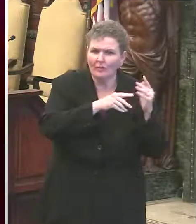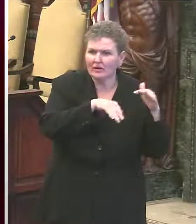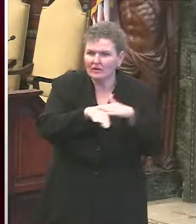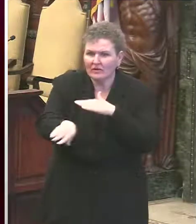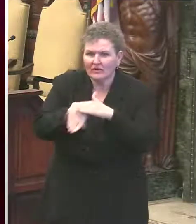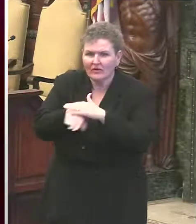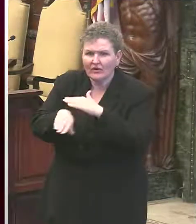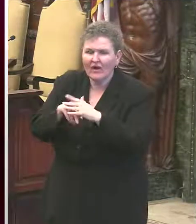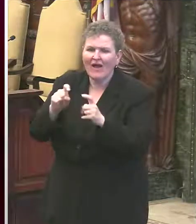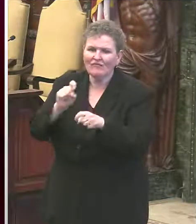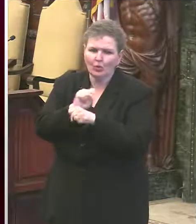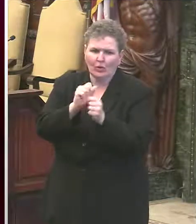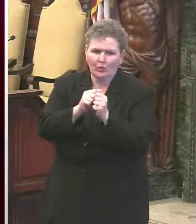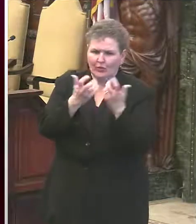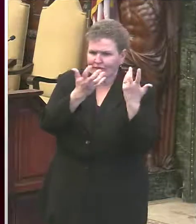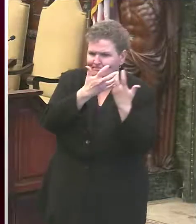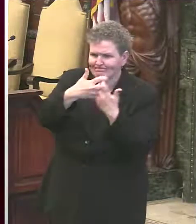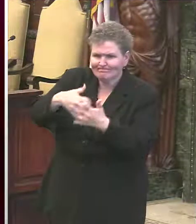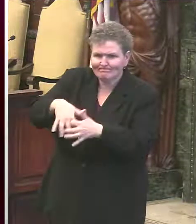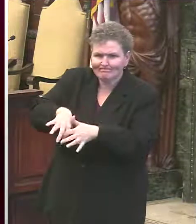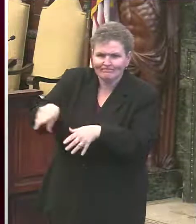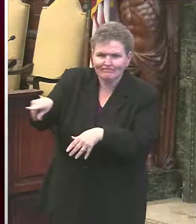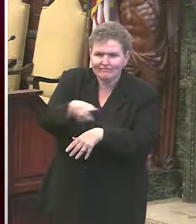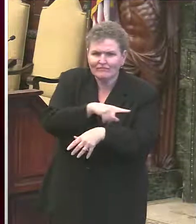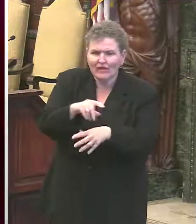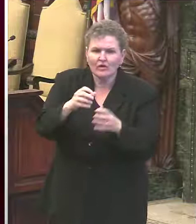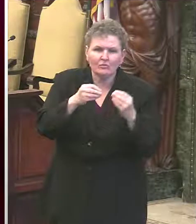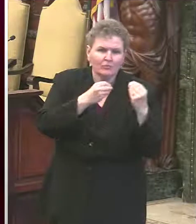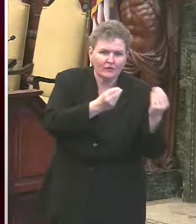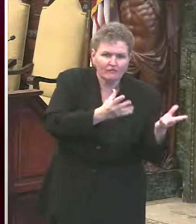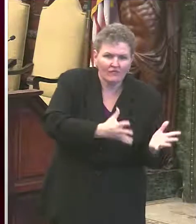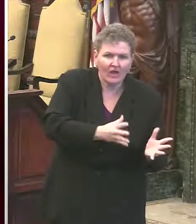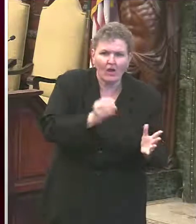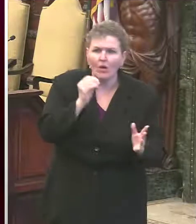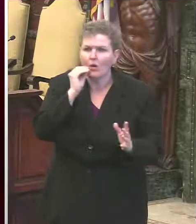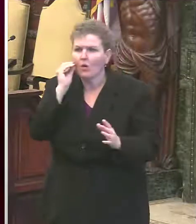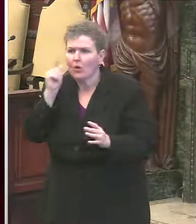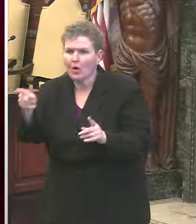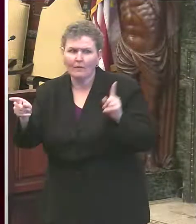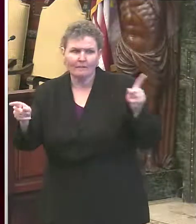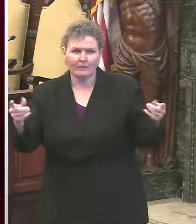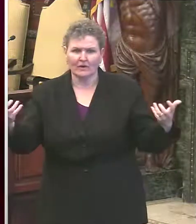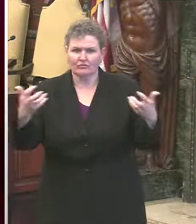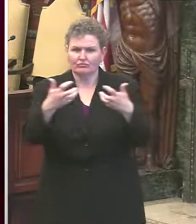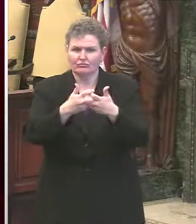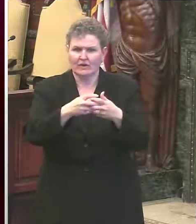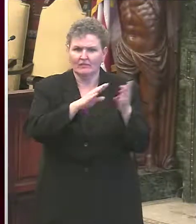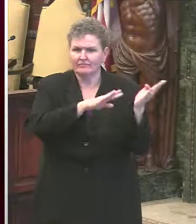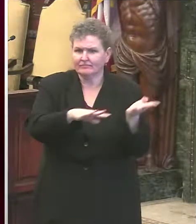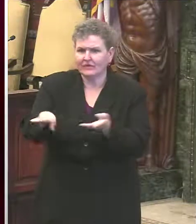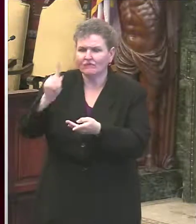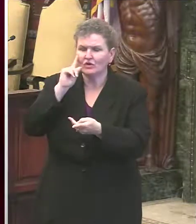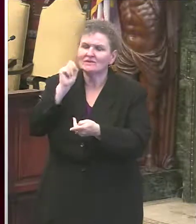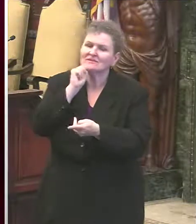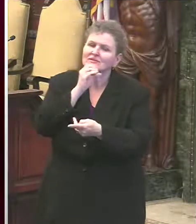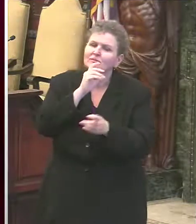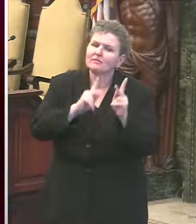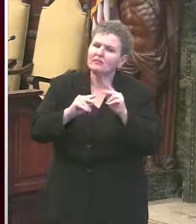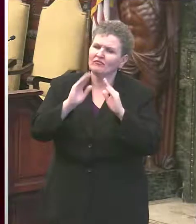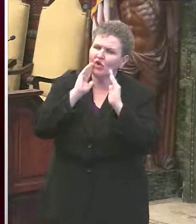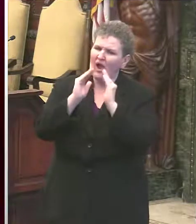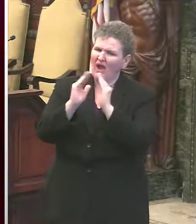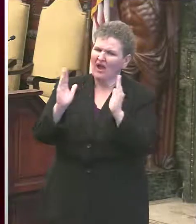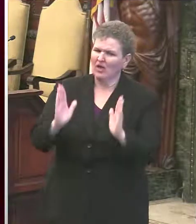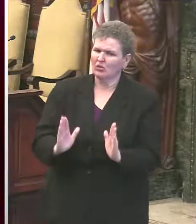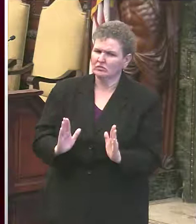working now to pair up vaccinator provider organizations with those sorts of settings like senior housing. Then there will be some